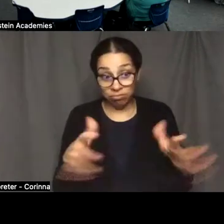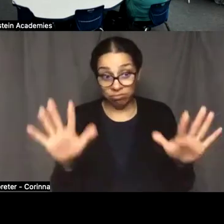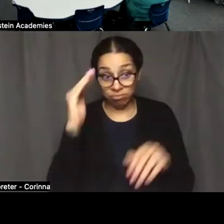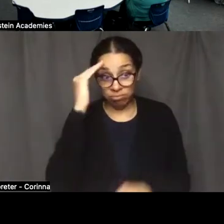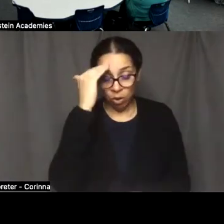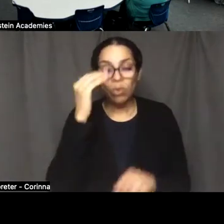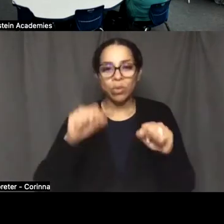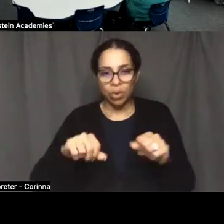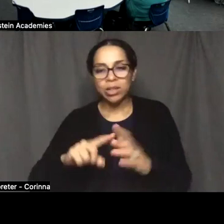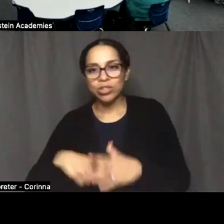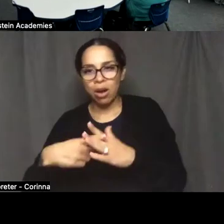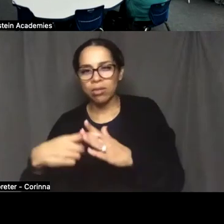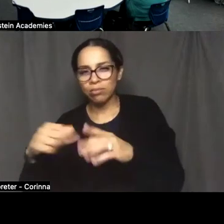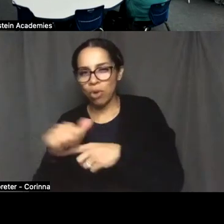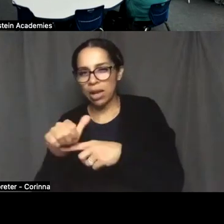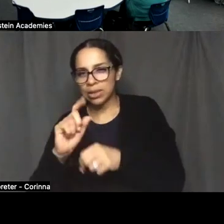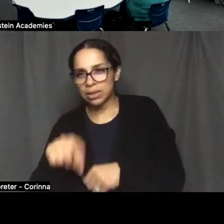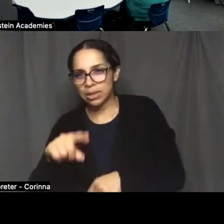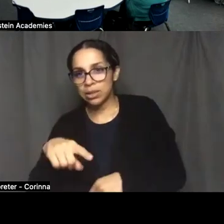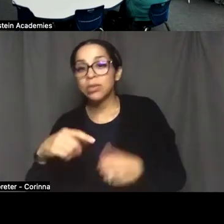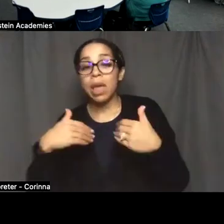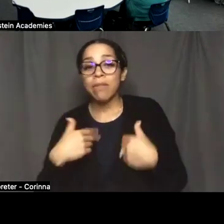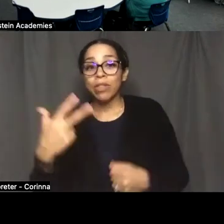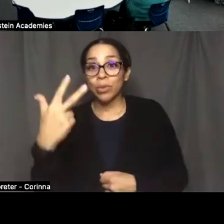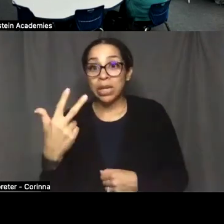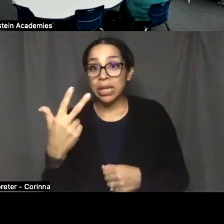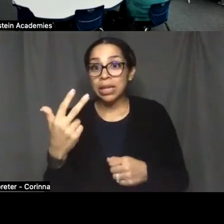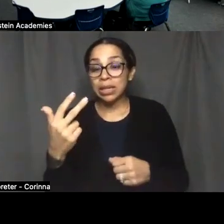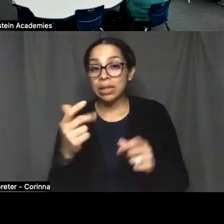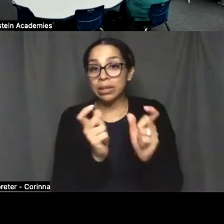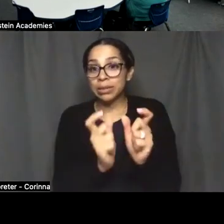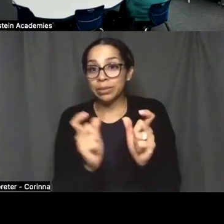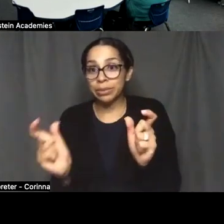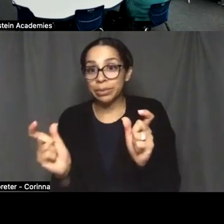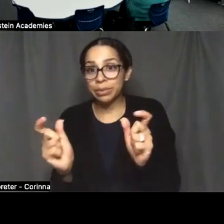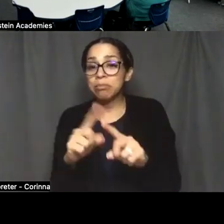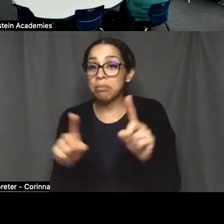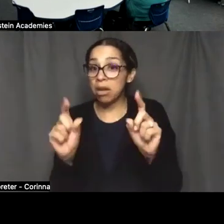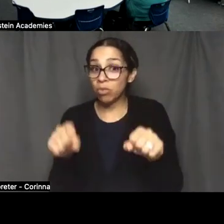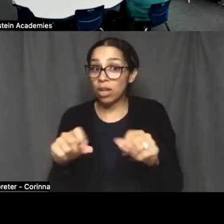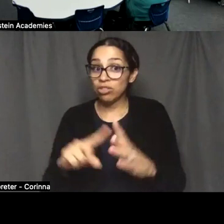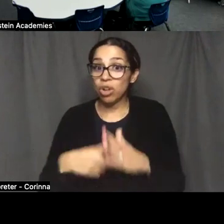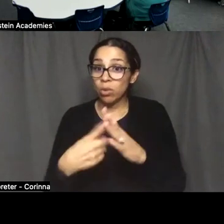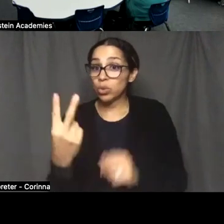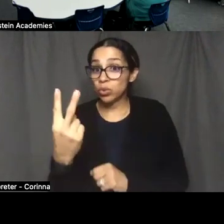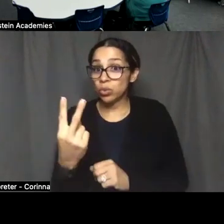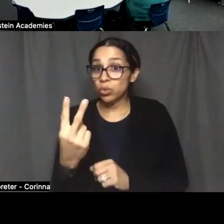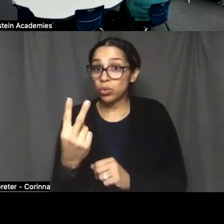have examples here of 3-letter words, but I would even start with 2-letter words like it,